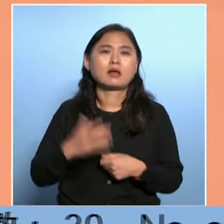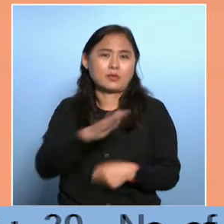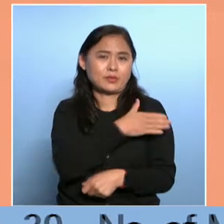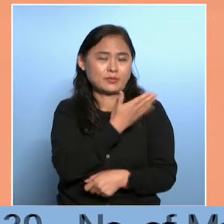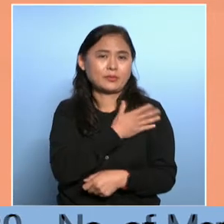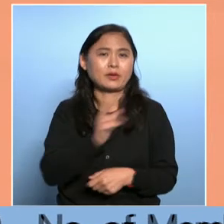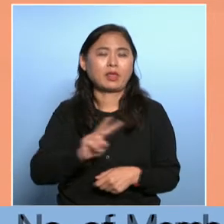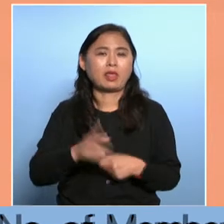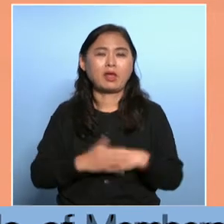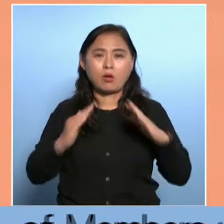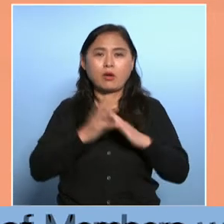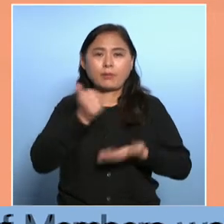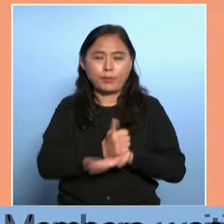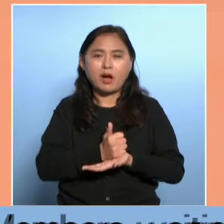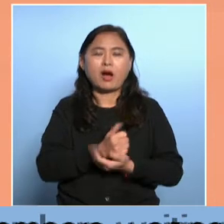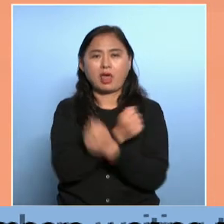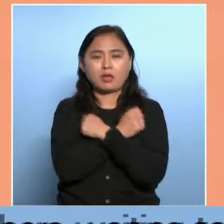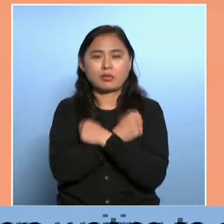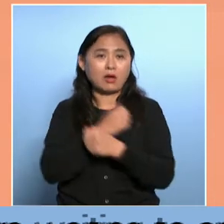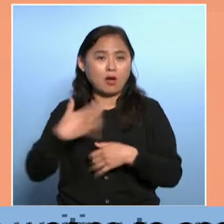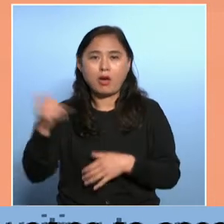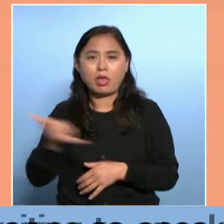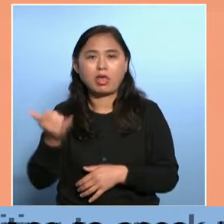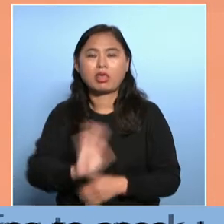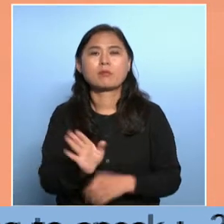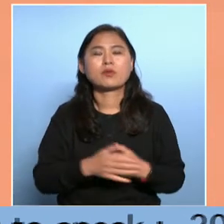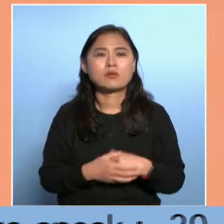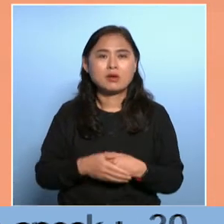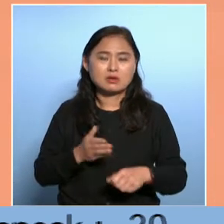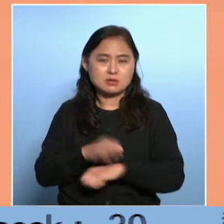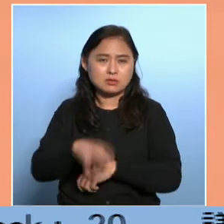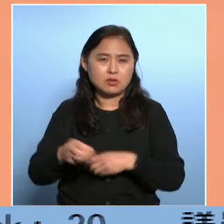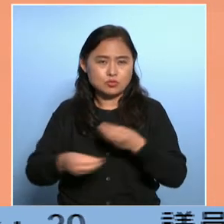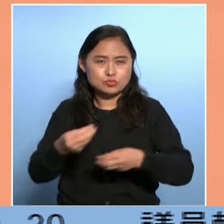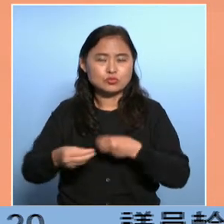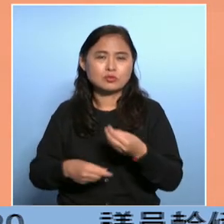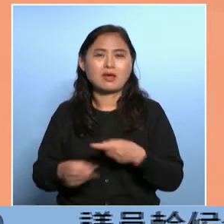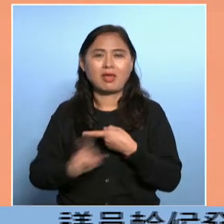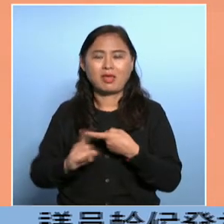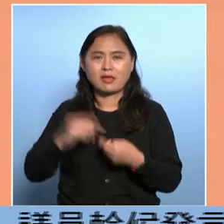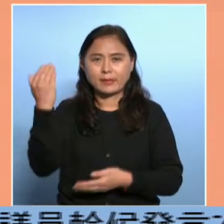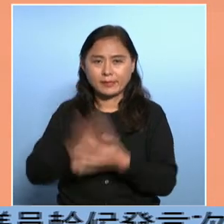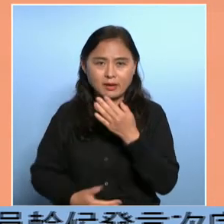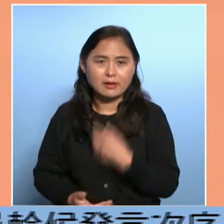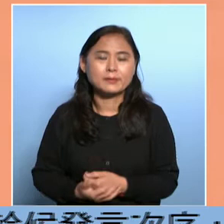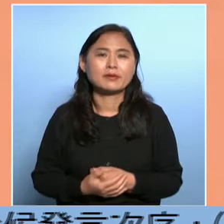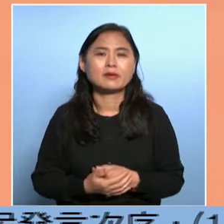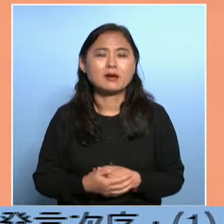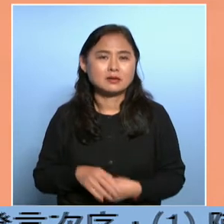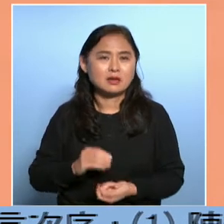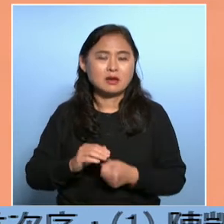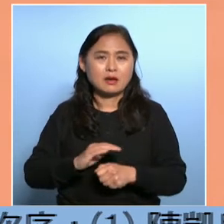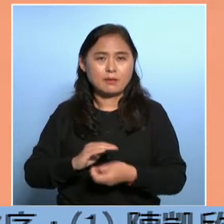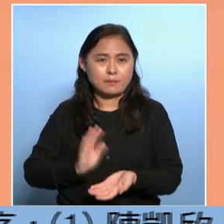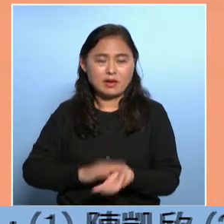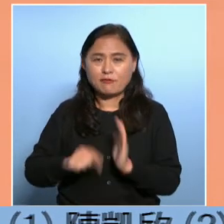suspend the business. But why can't we do the same and ask the foreign domestic helpers to stay at home on their rest